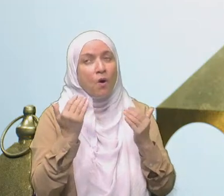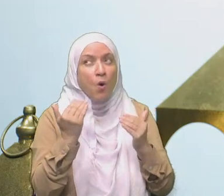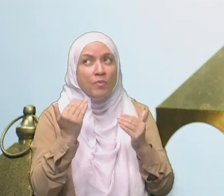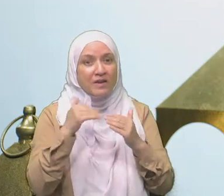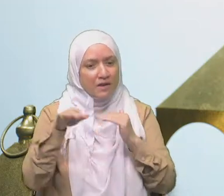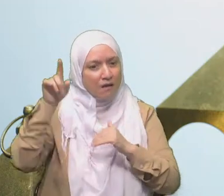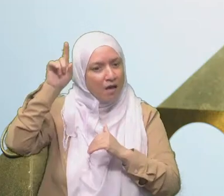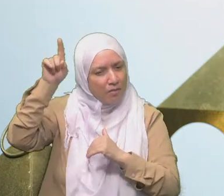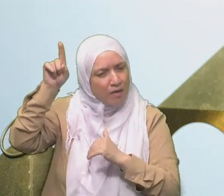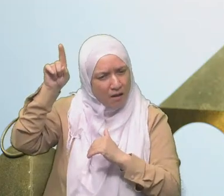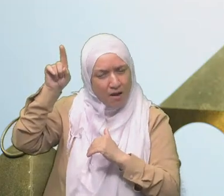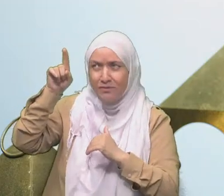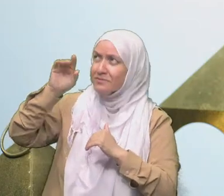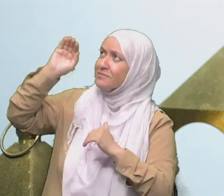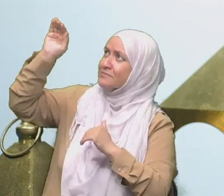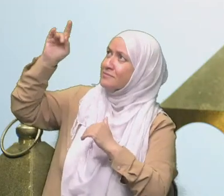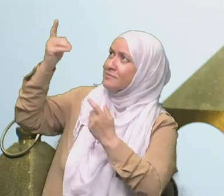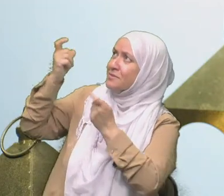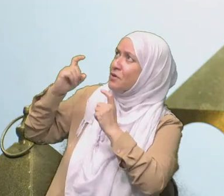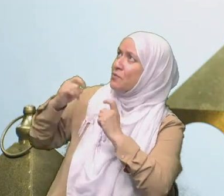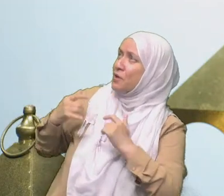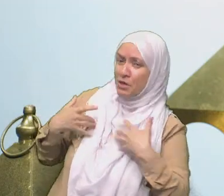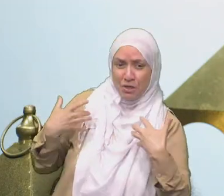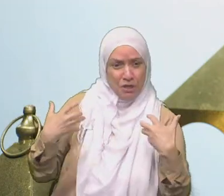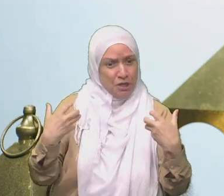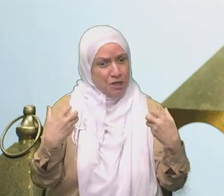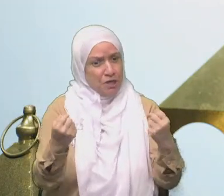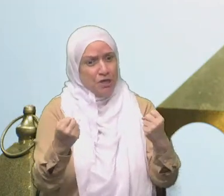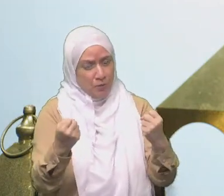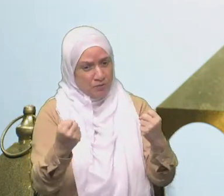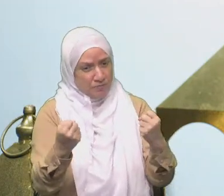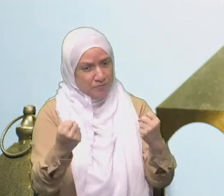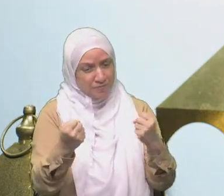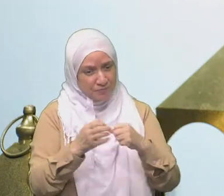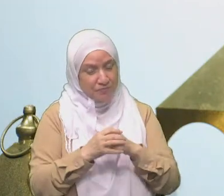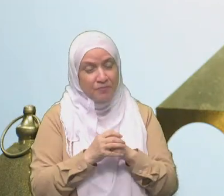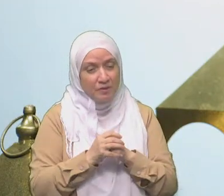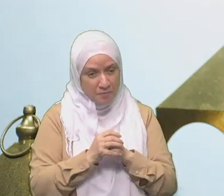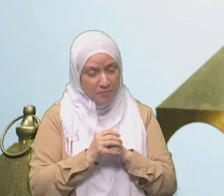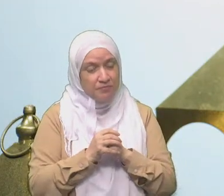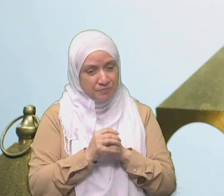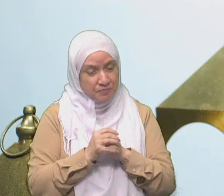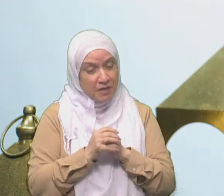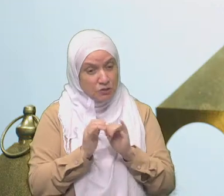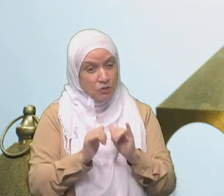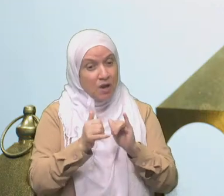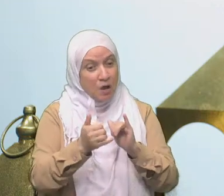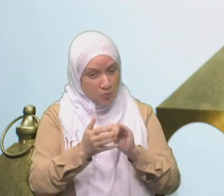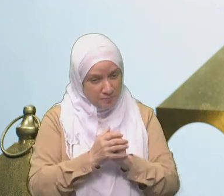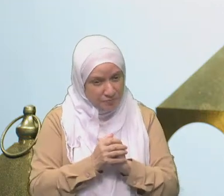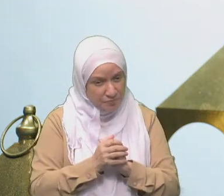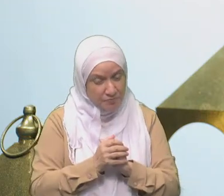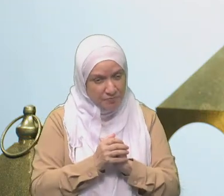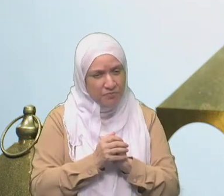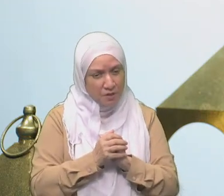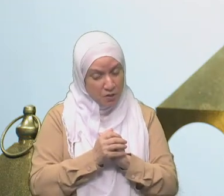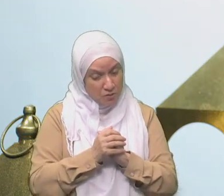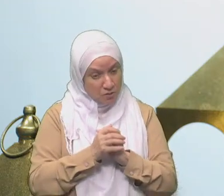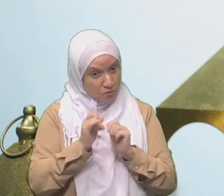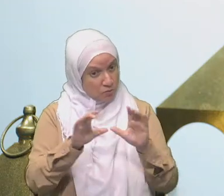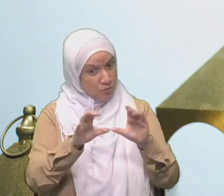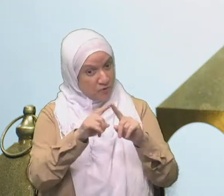asbab, the means, also exist there, right? What's the responsibility that you have so that your husn al-dhan